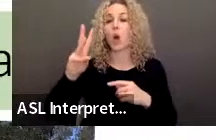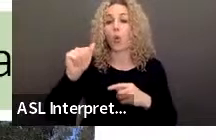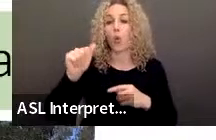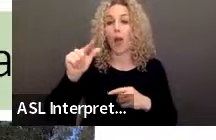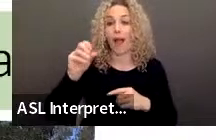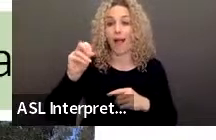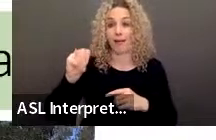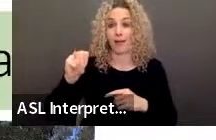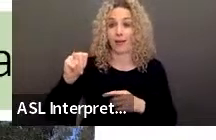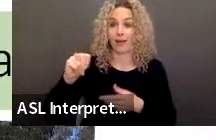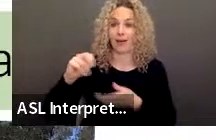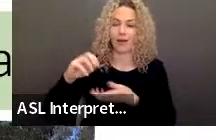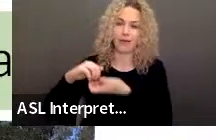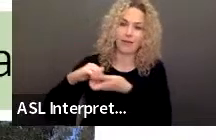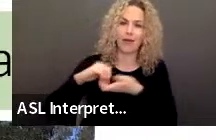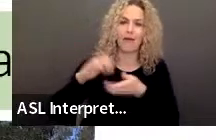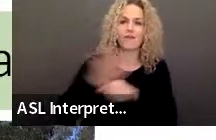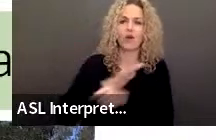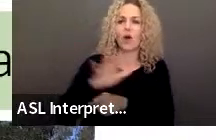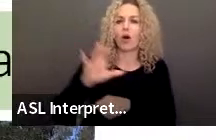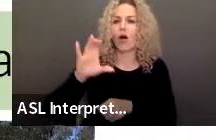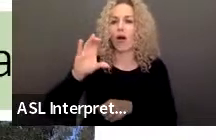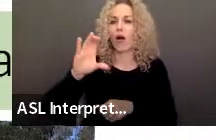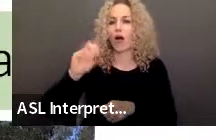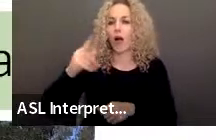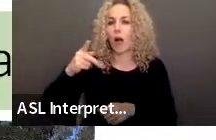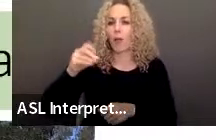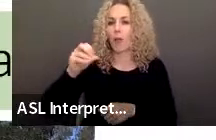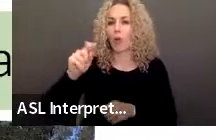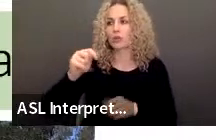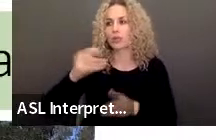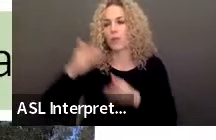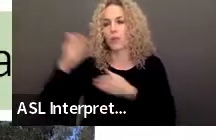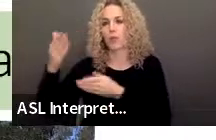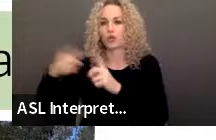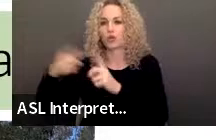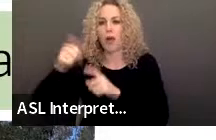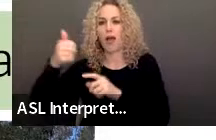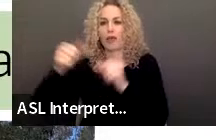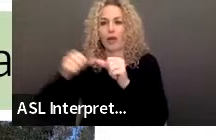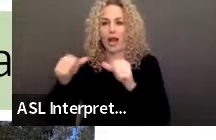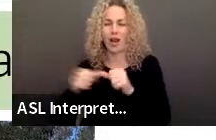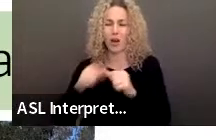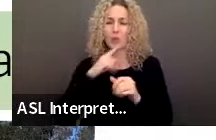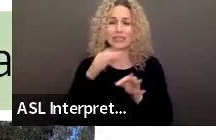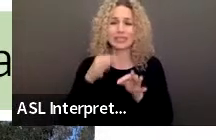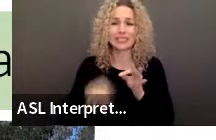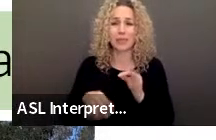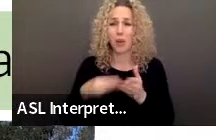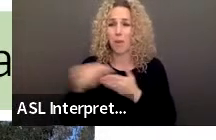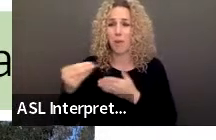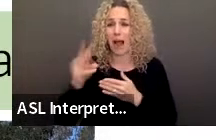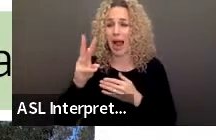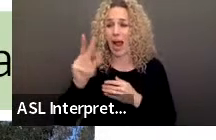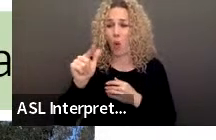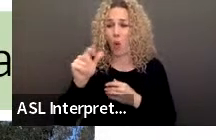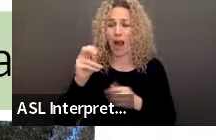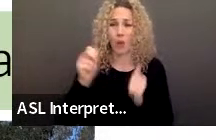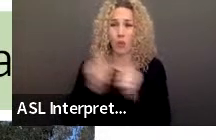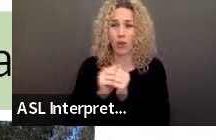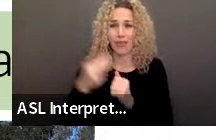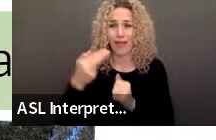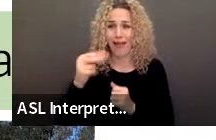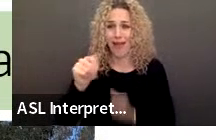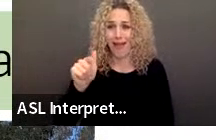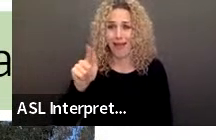wagon full of compost up to another area. And something as simple as buying a wagon that has a handle